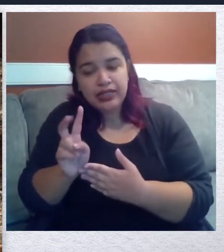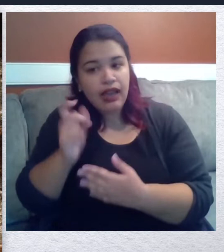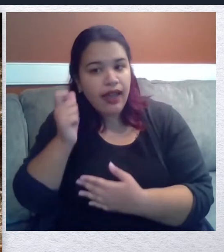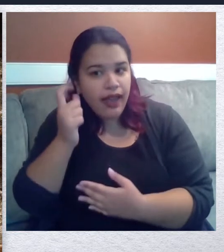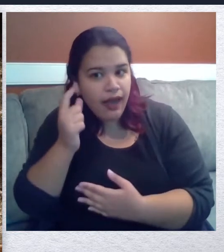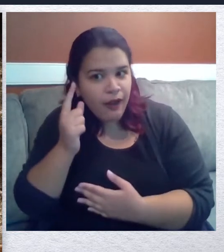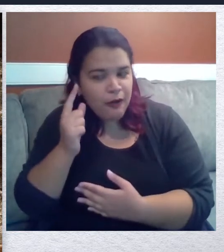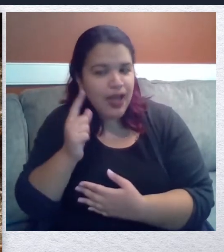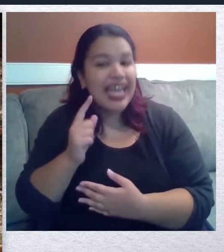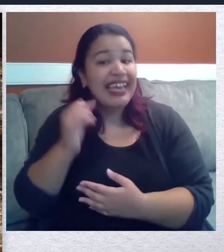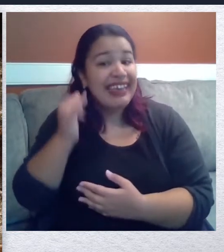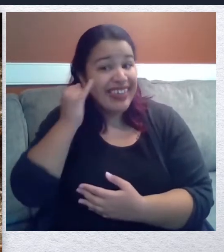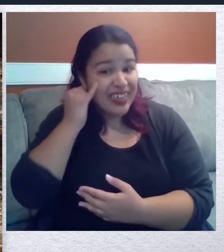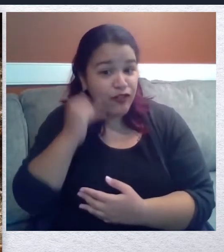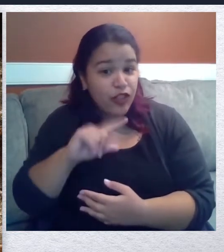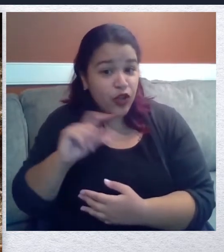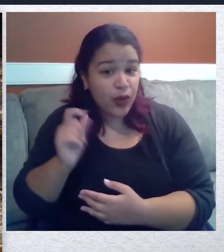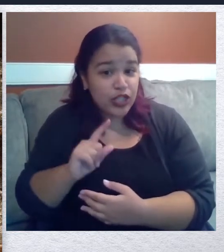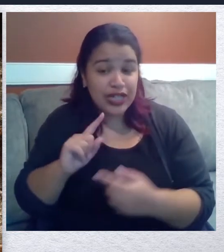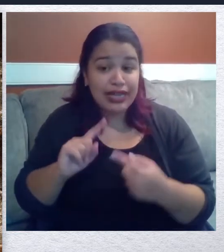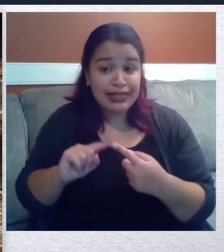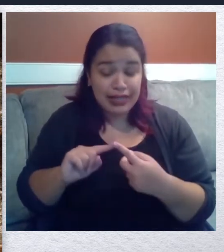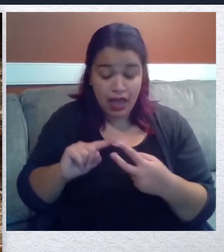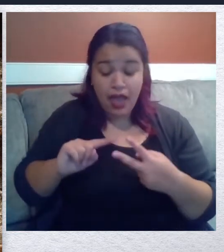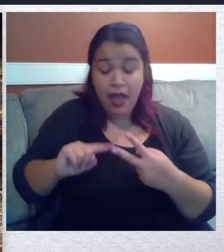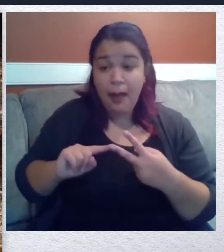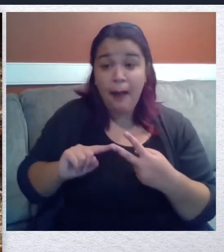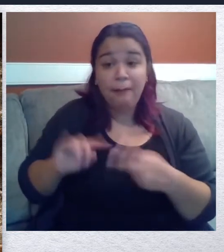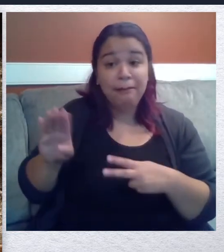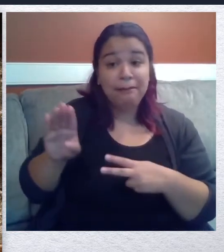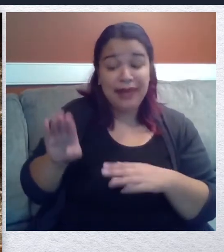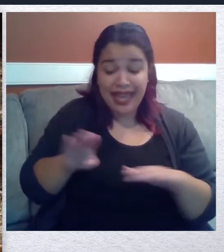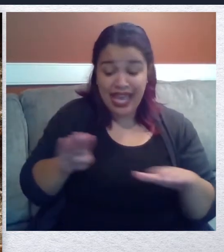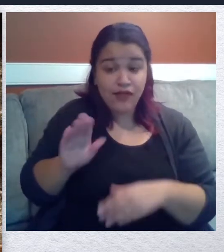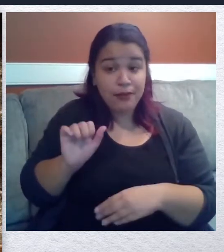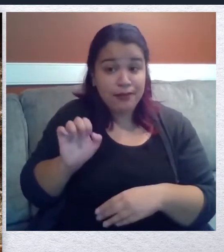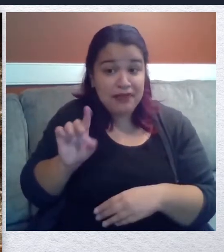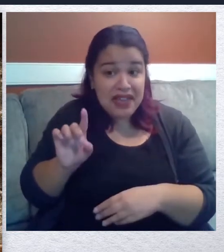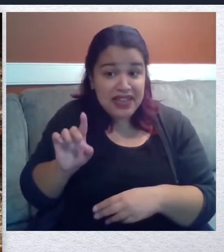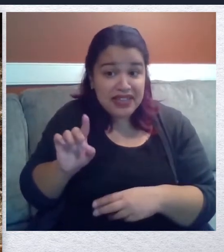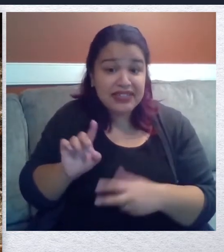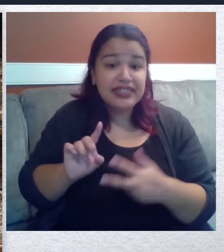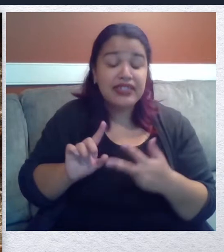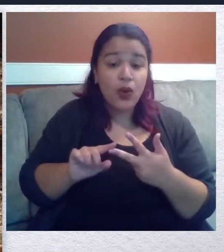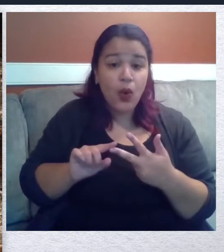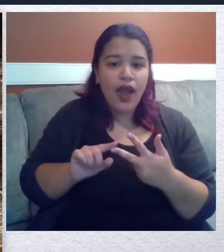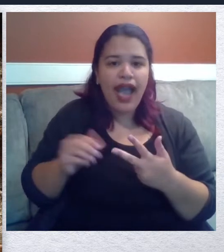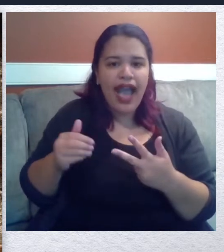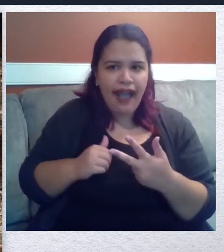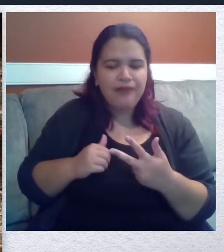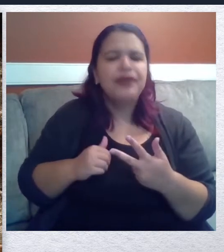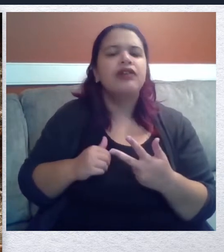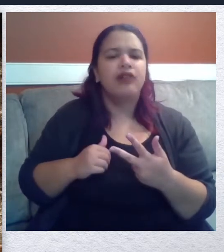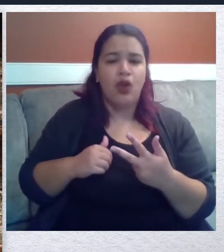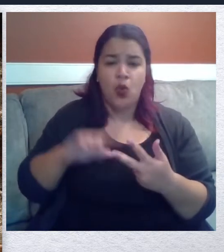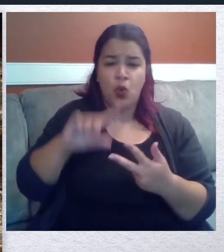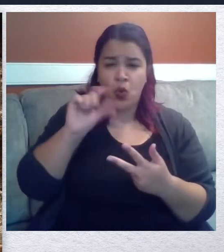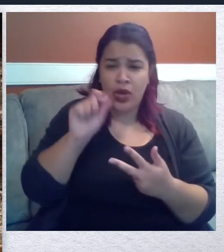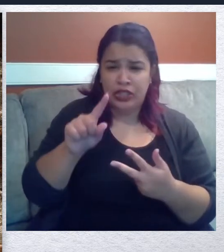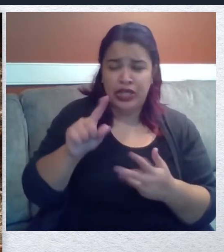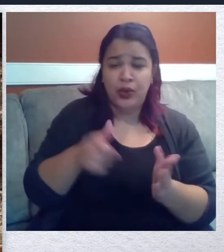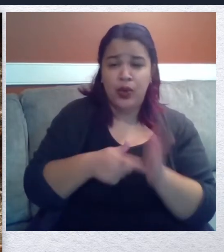longer. Some of our employer partners will be providing you with a 30 to 60